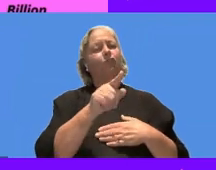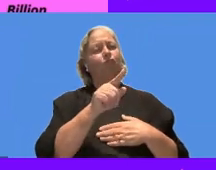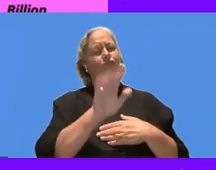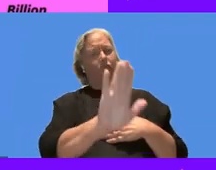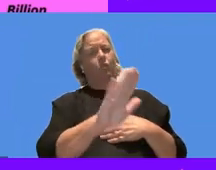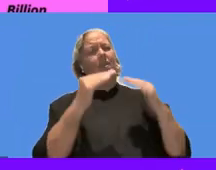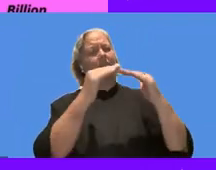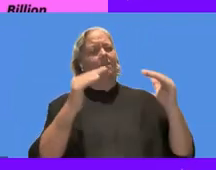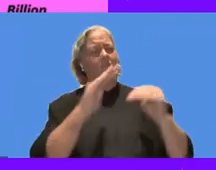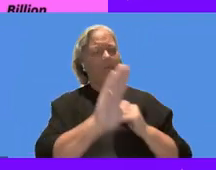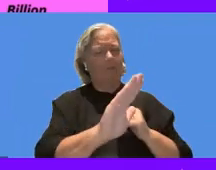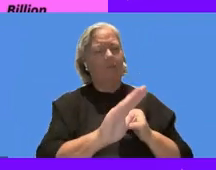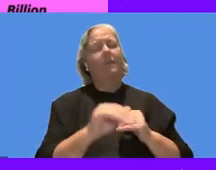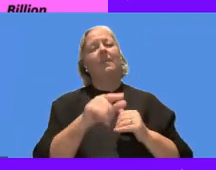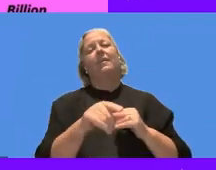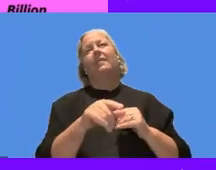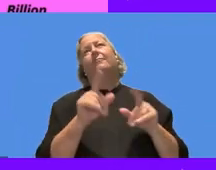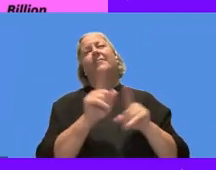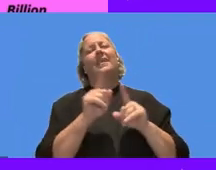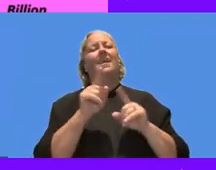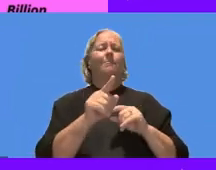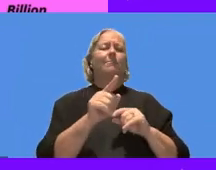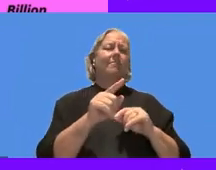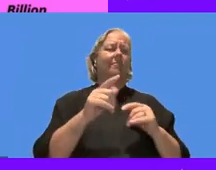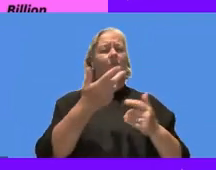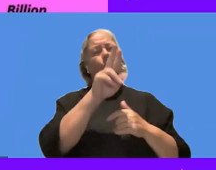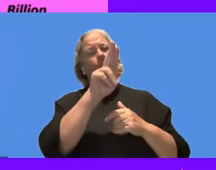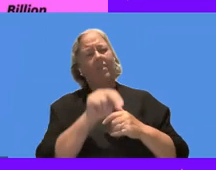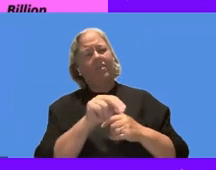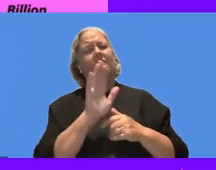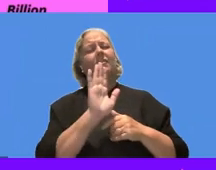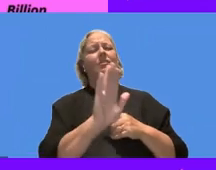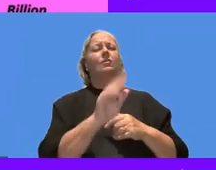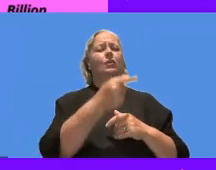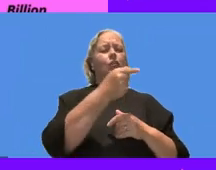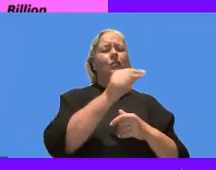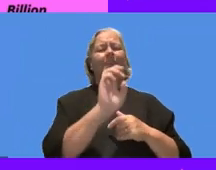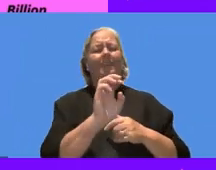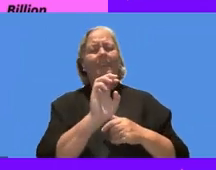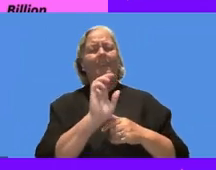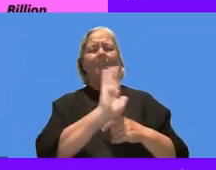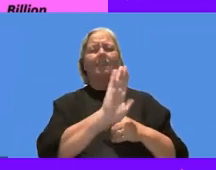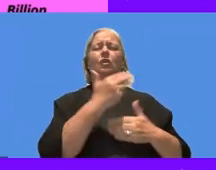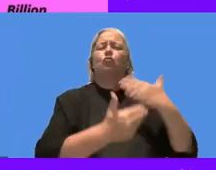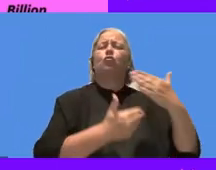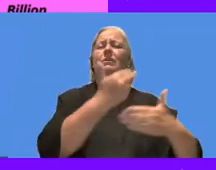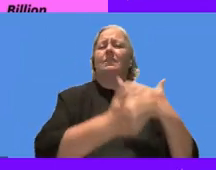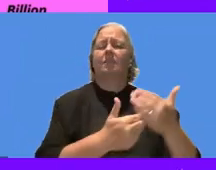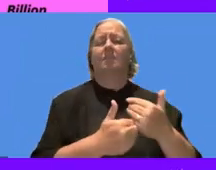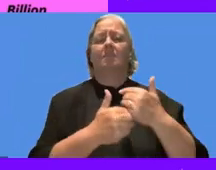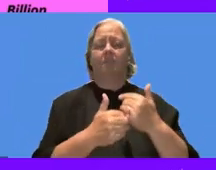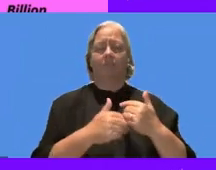international policy spaces, like the UN Generation Equality Process, where, you know, I think there have been real struggles for young